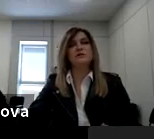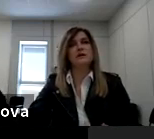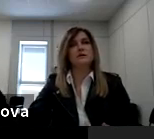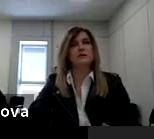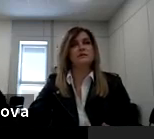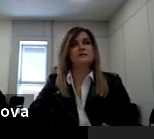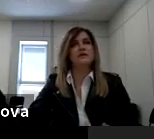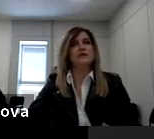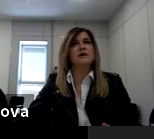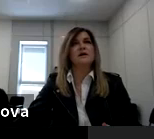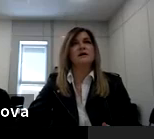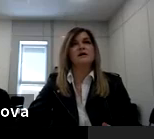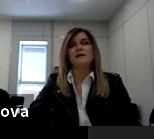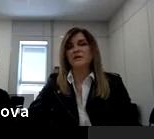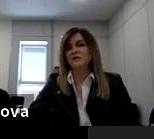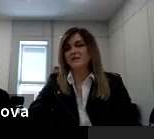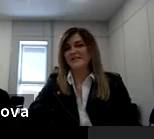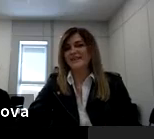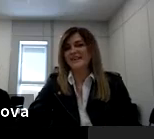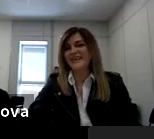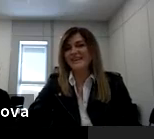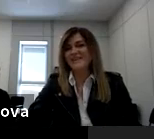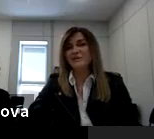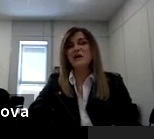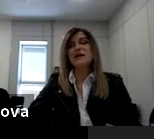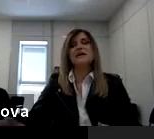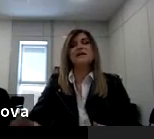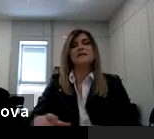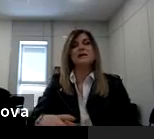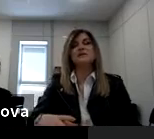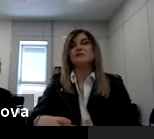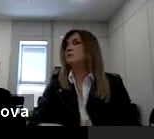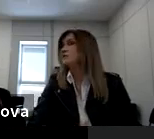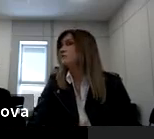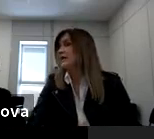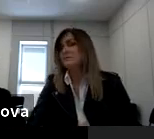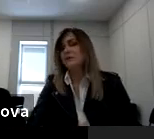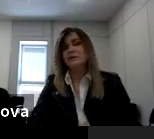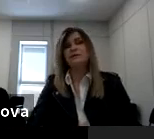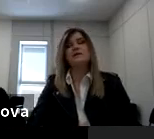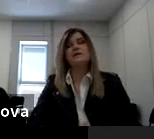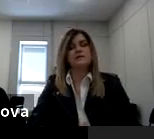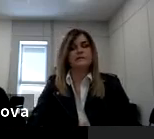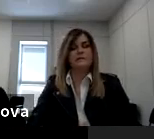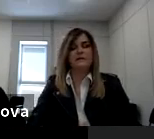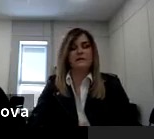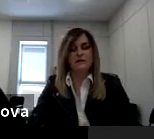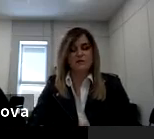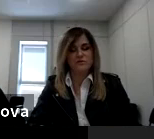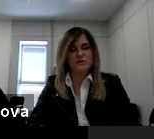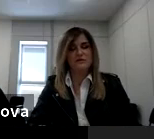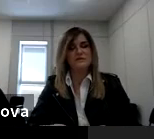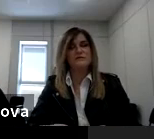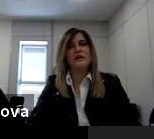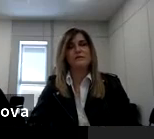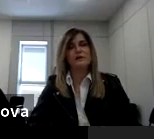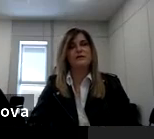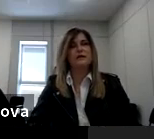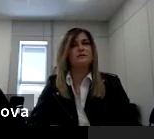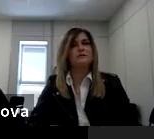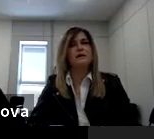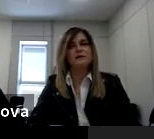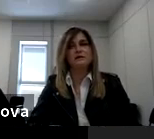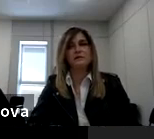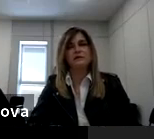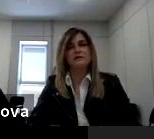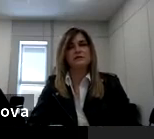to color? Because you know, except this of the bronze. frame, yeah, actually this frame, it